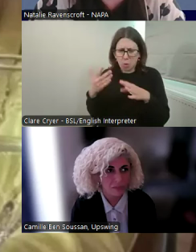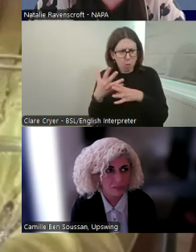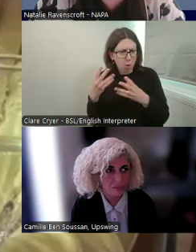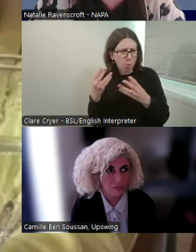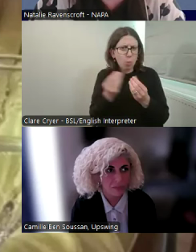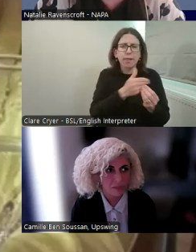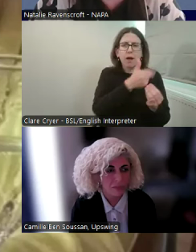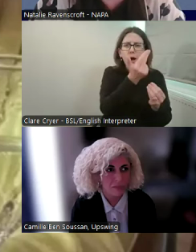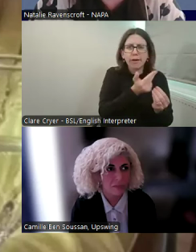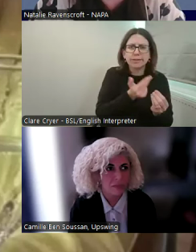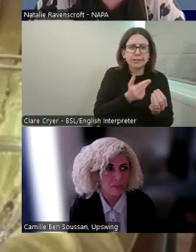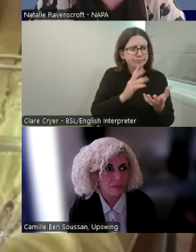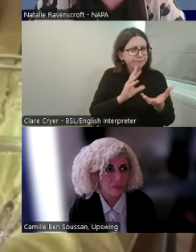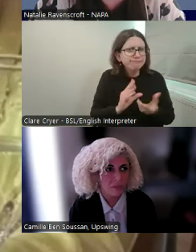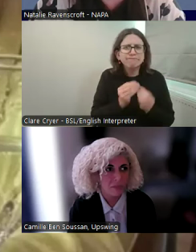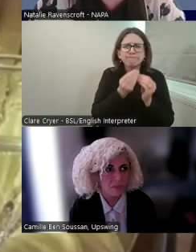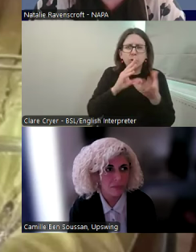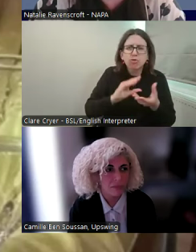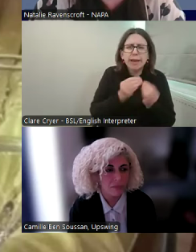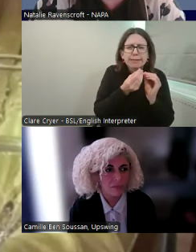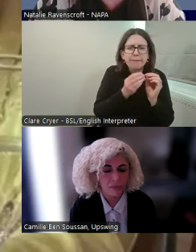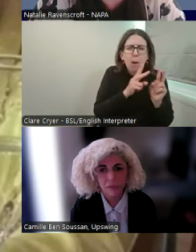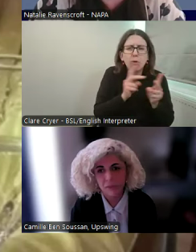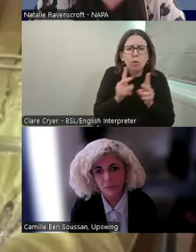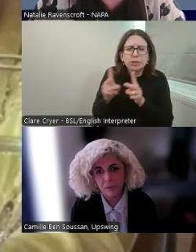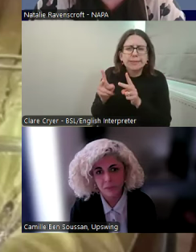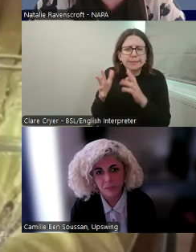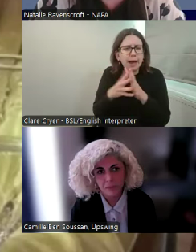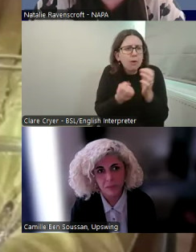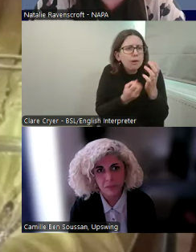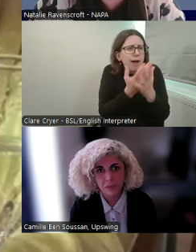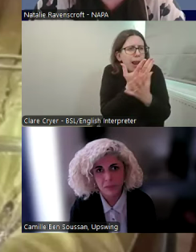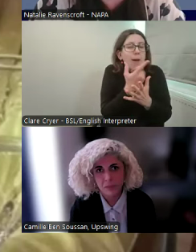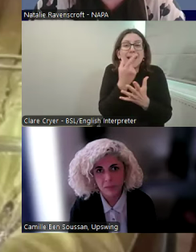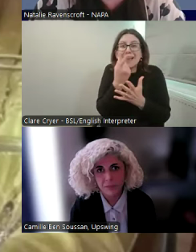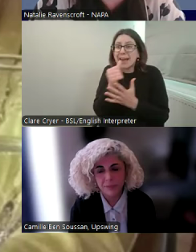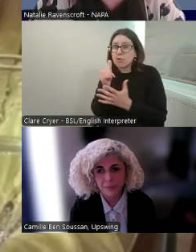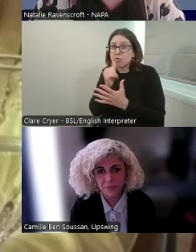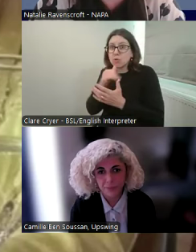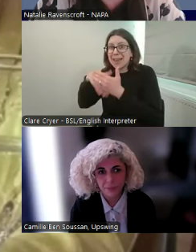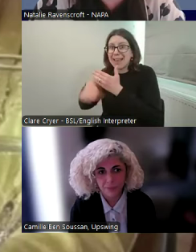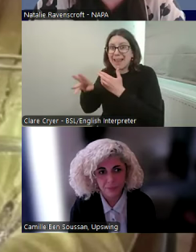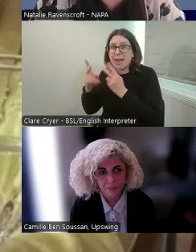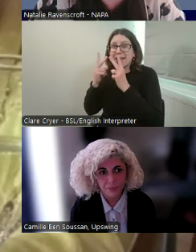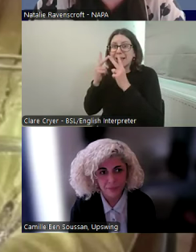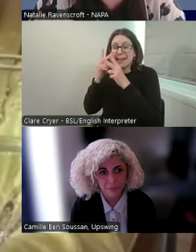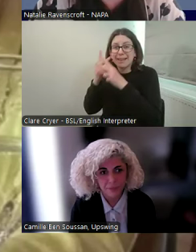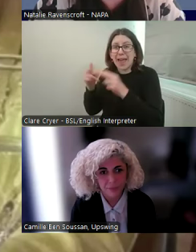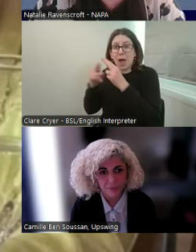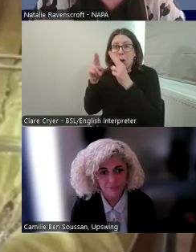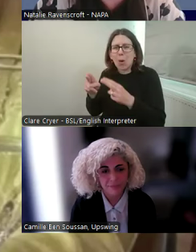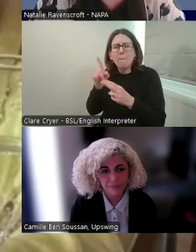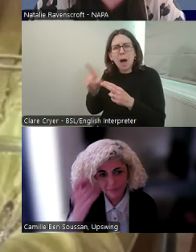develop creative approaches which can be used in everyday care within the care home, using materials that you can find within a care home,